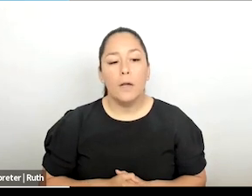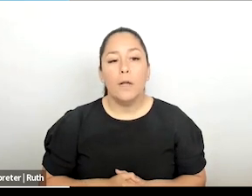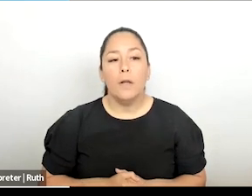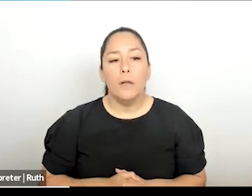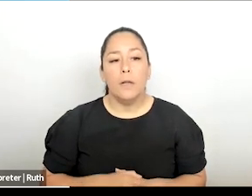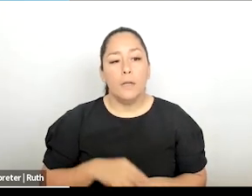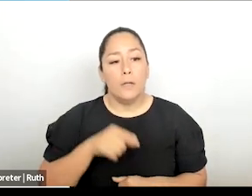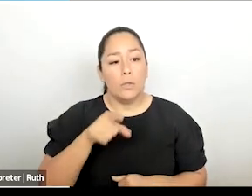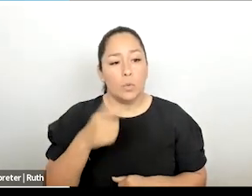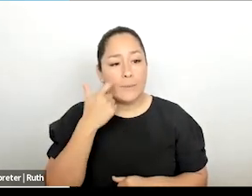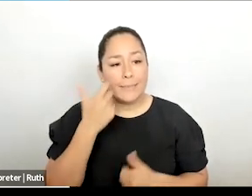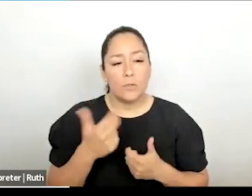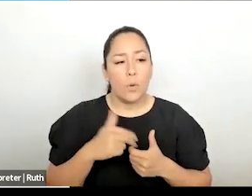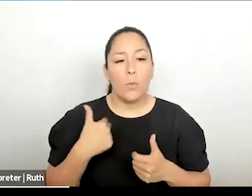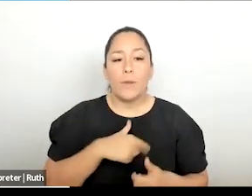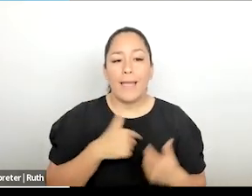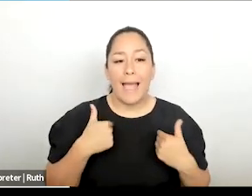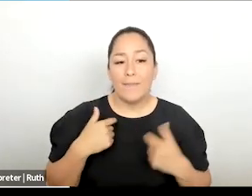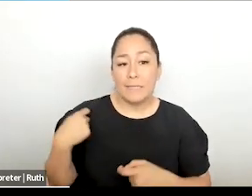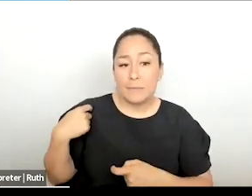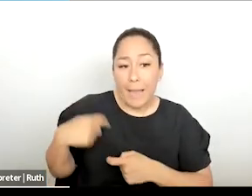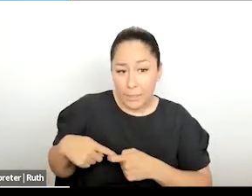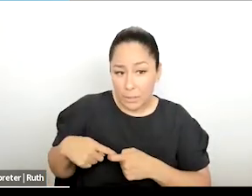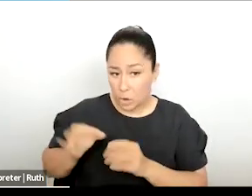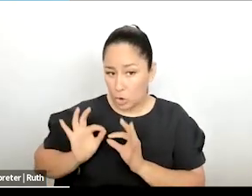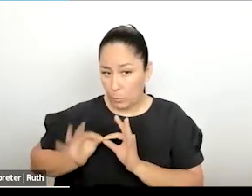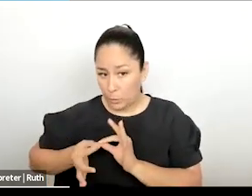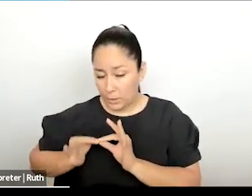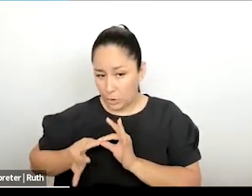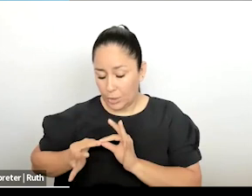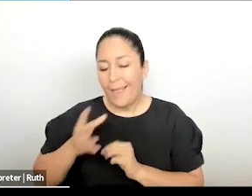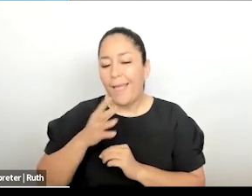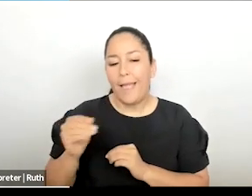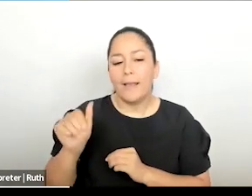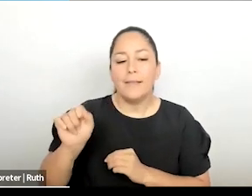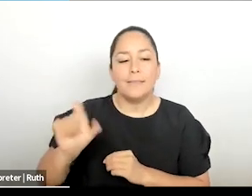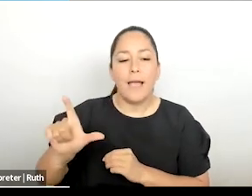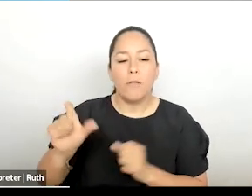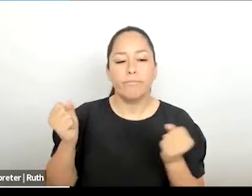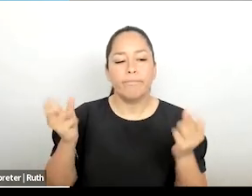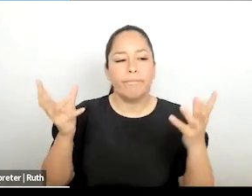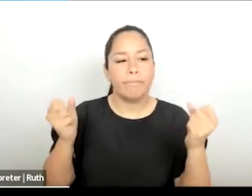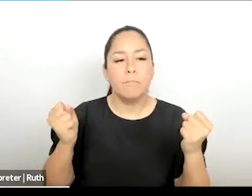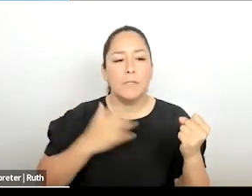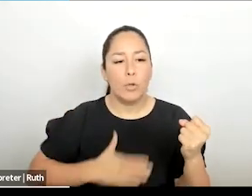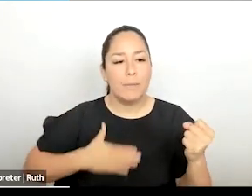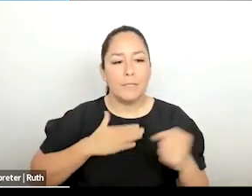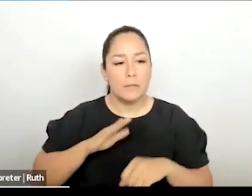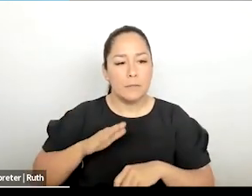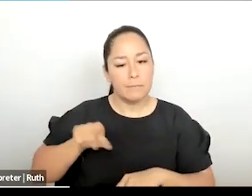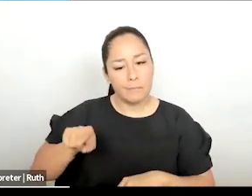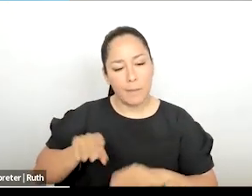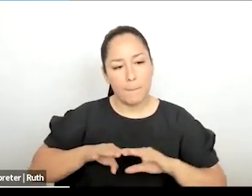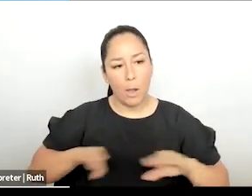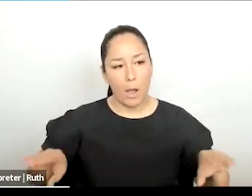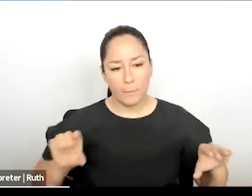if you're just joining, we have Spanish and American Sign Language interpretation available today. So please use the globe at the